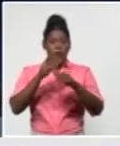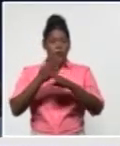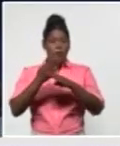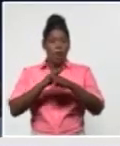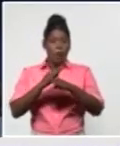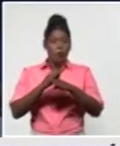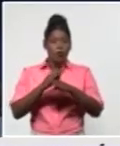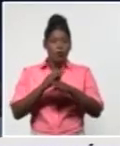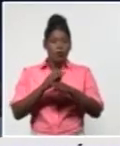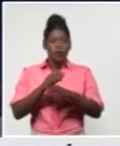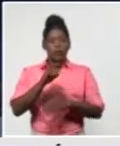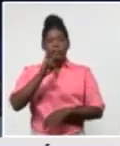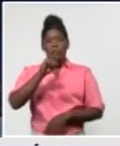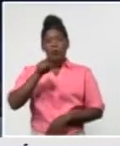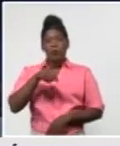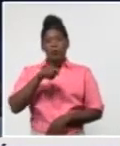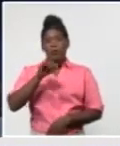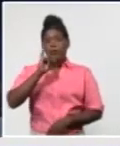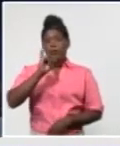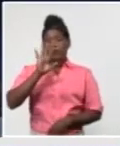3.65%.